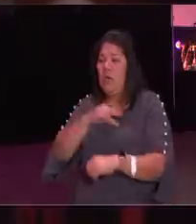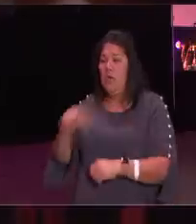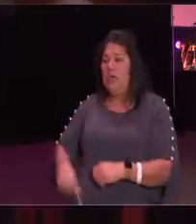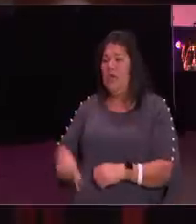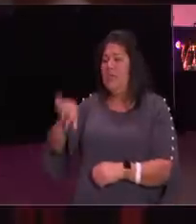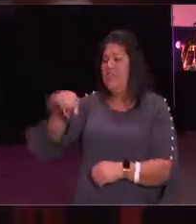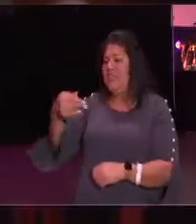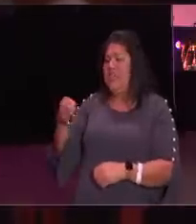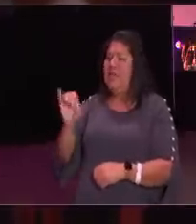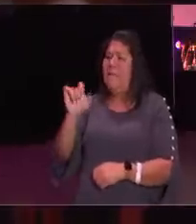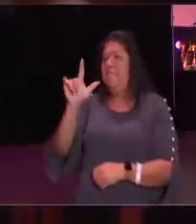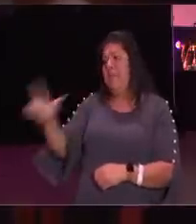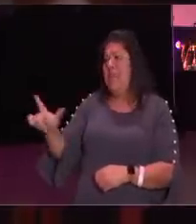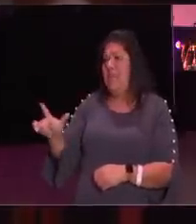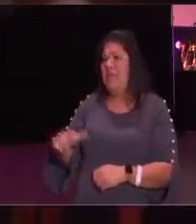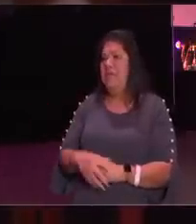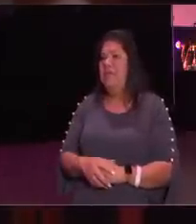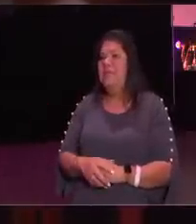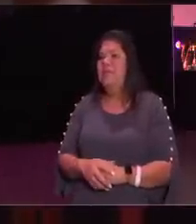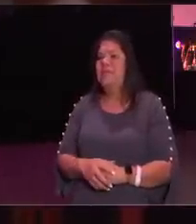Queen Jezebel.